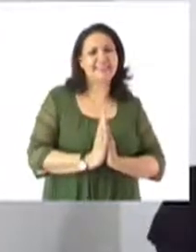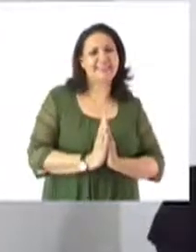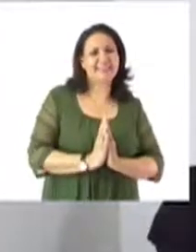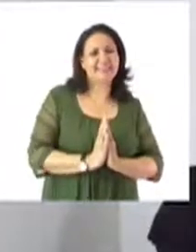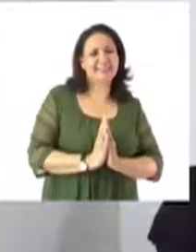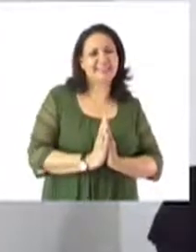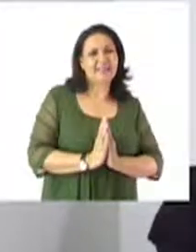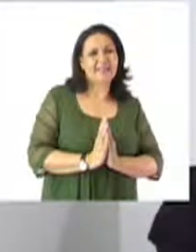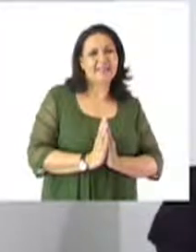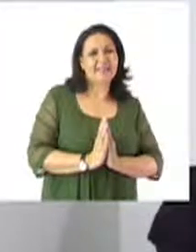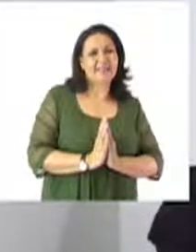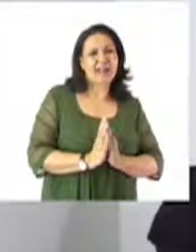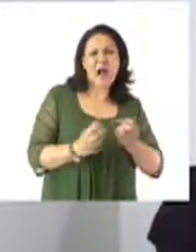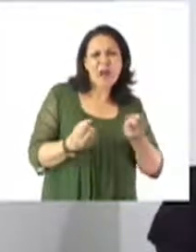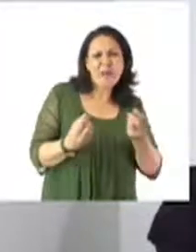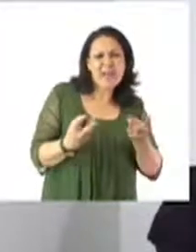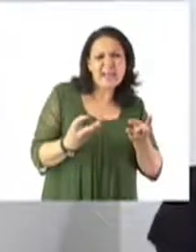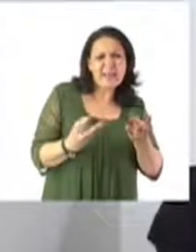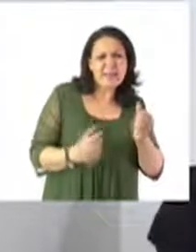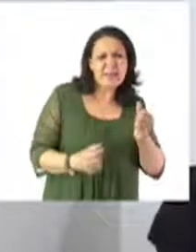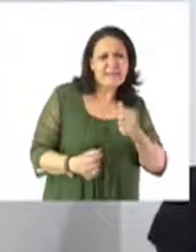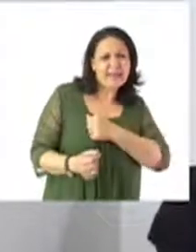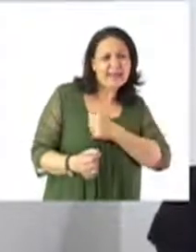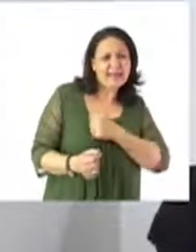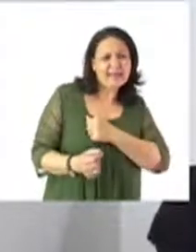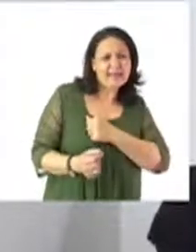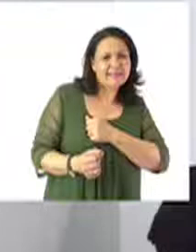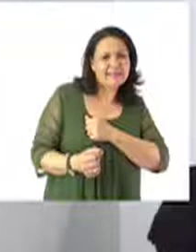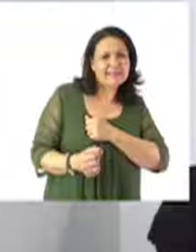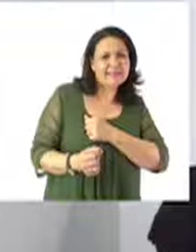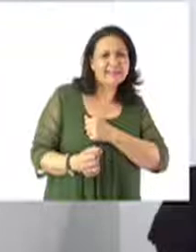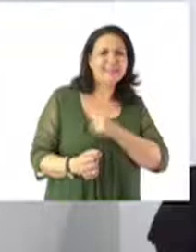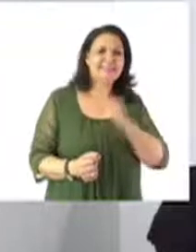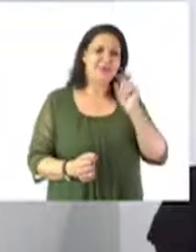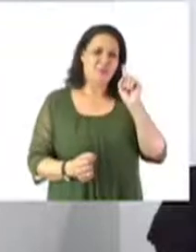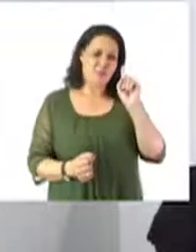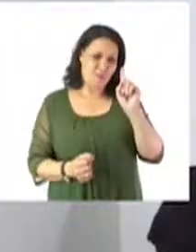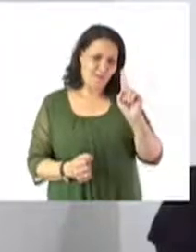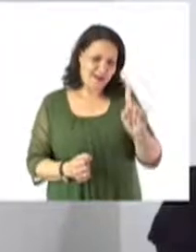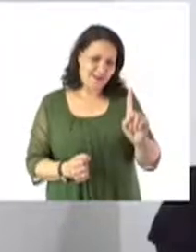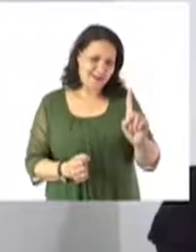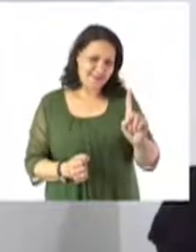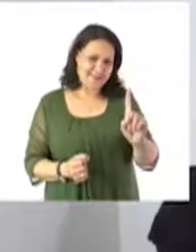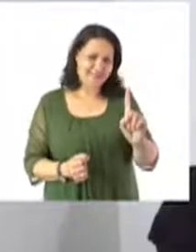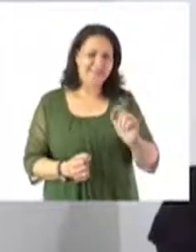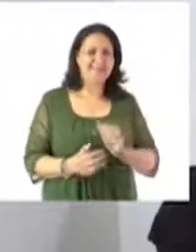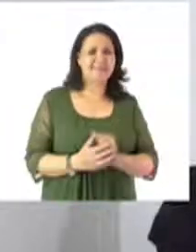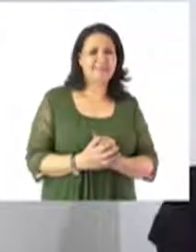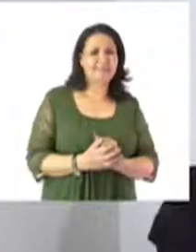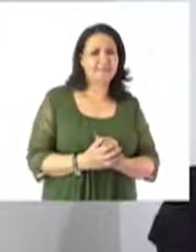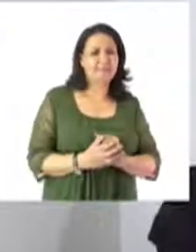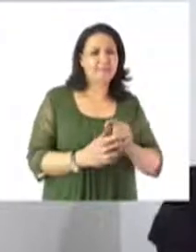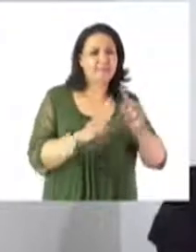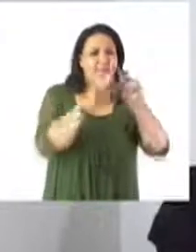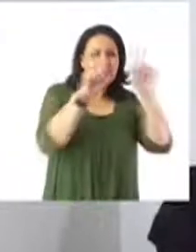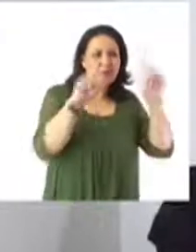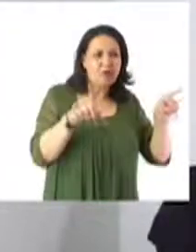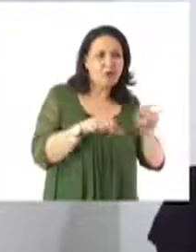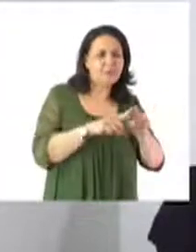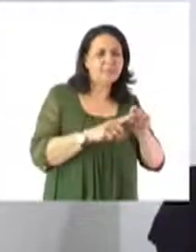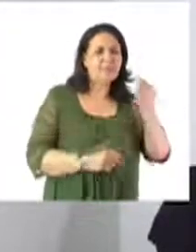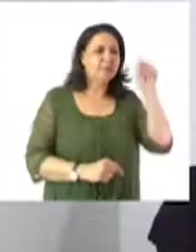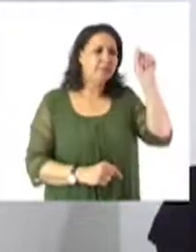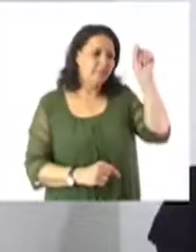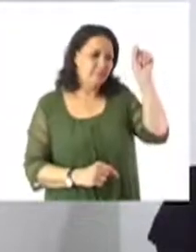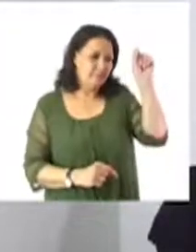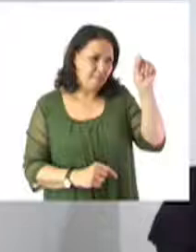Then you write how many mommy's heads are there? Yes, 1. Now can you write number 1 in that block